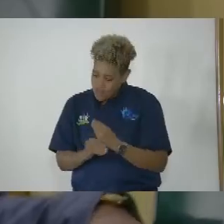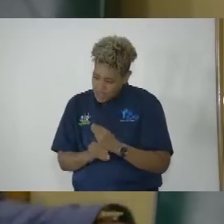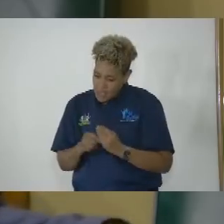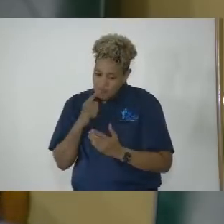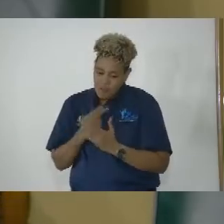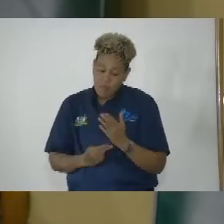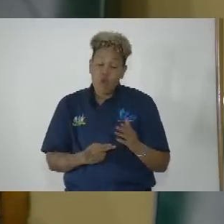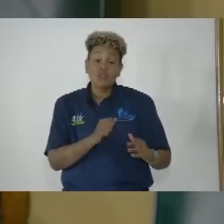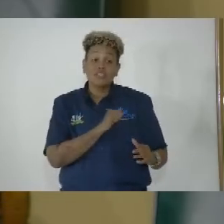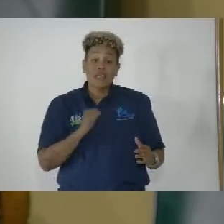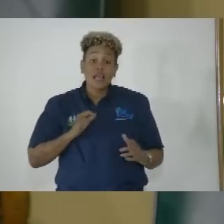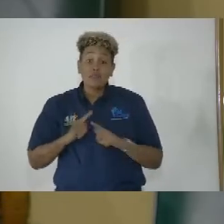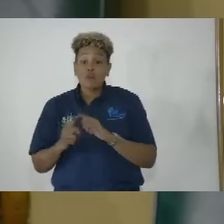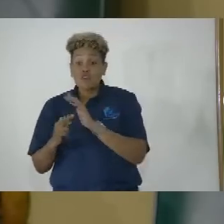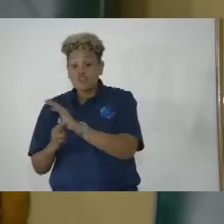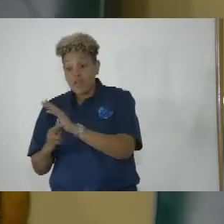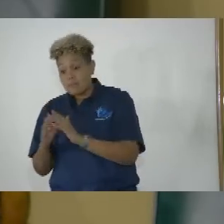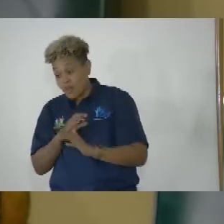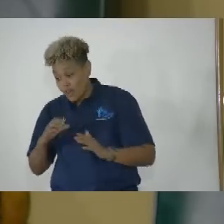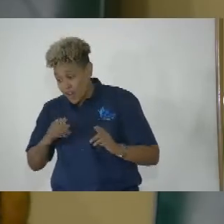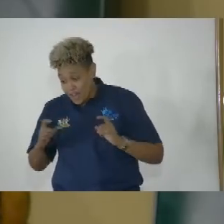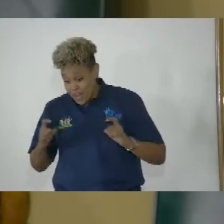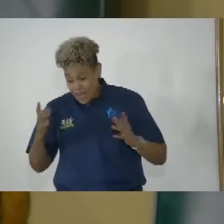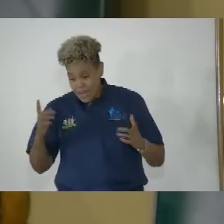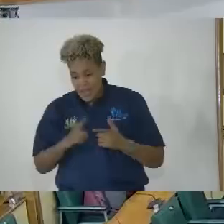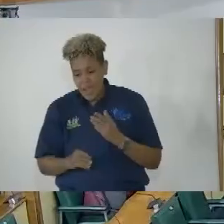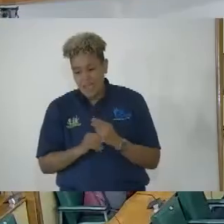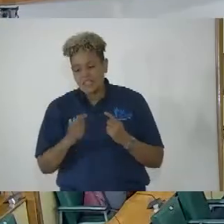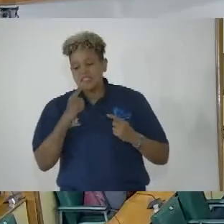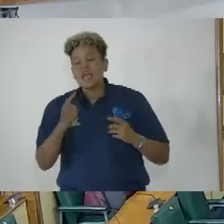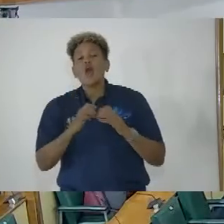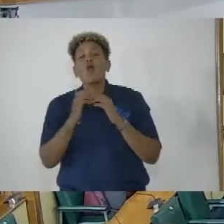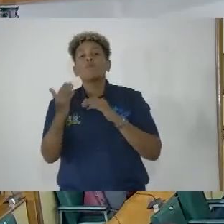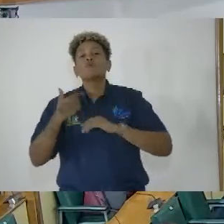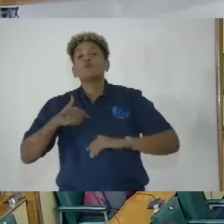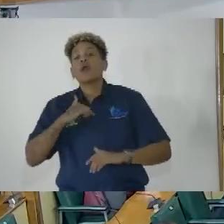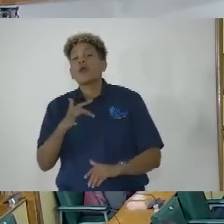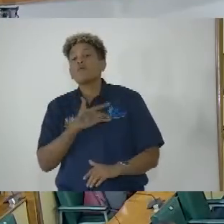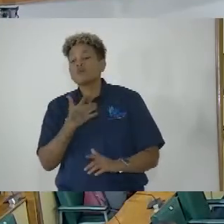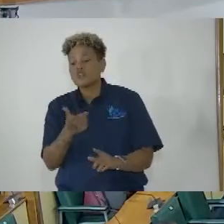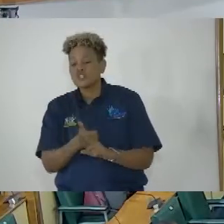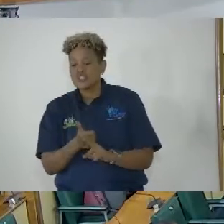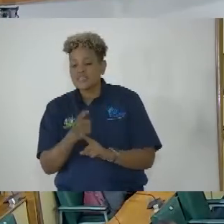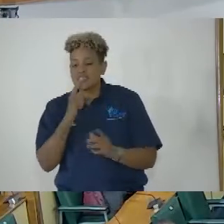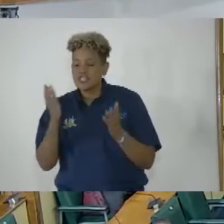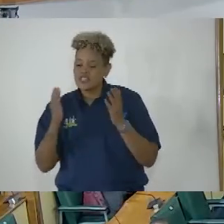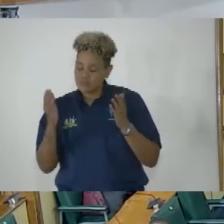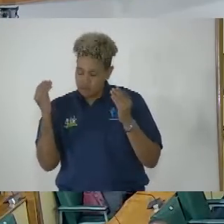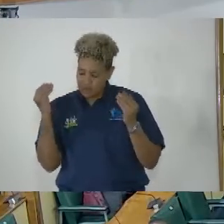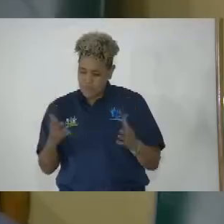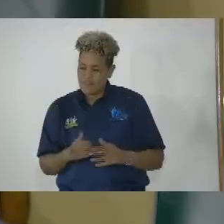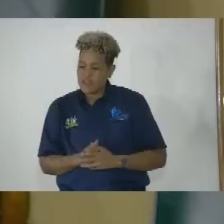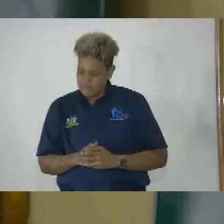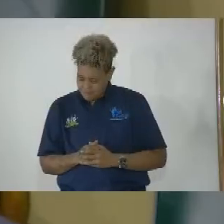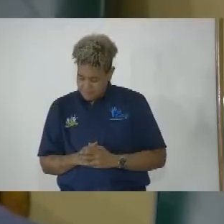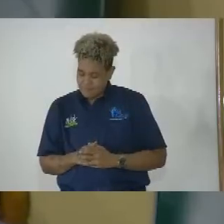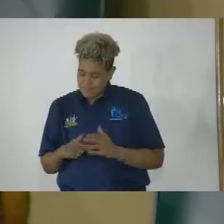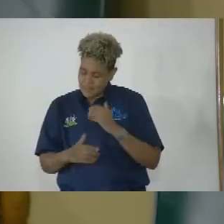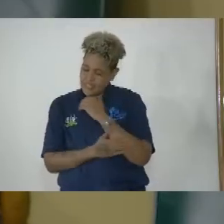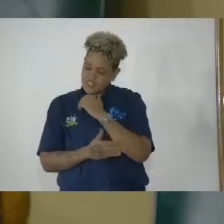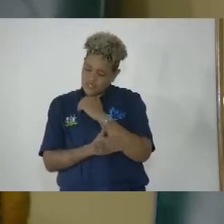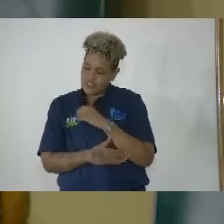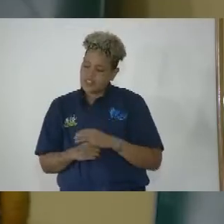both chambers and, of course, of committees, and to say how much we appreciate the service that she gives this nation in this